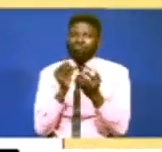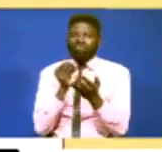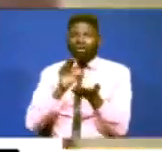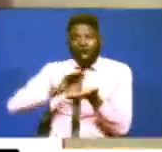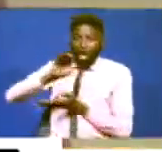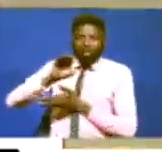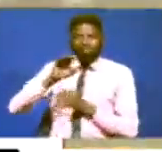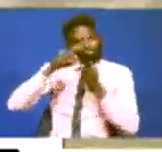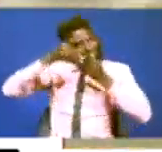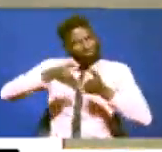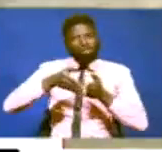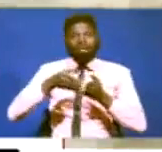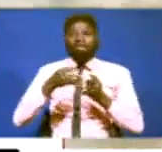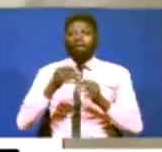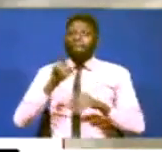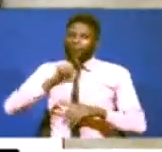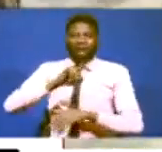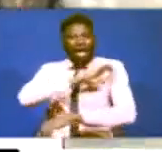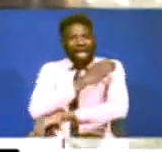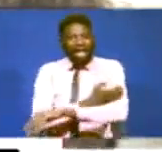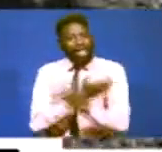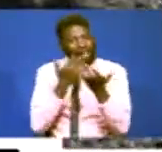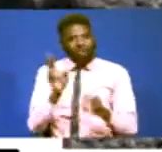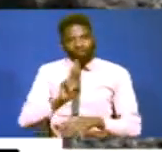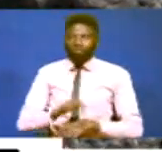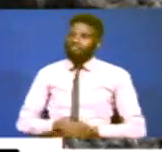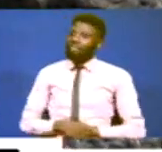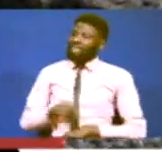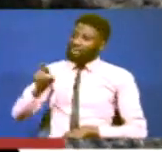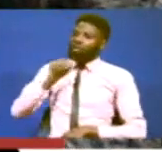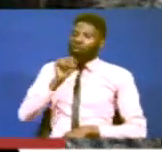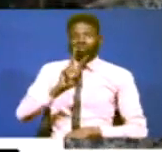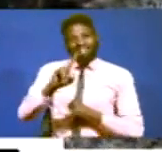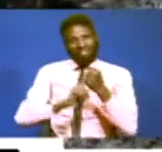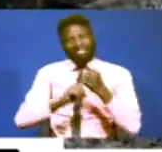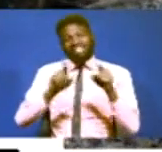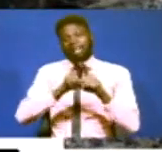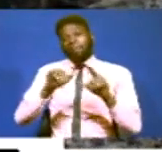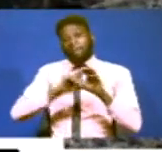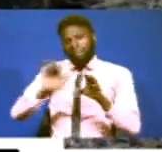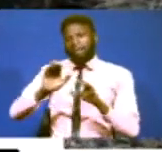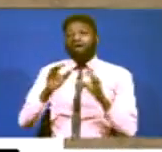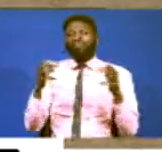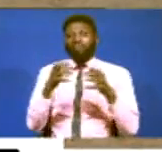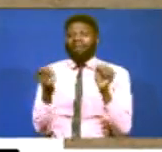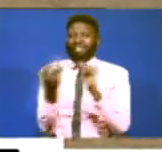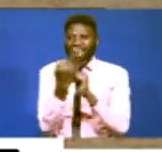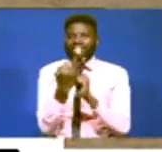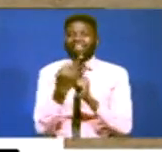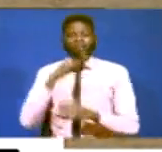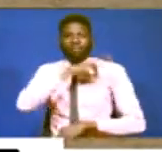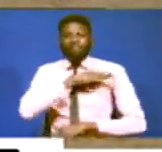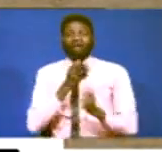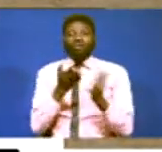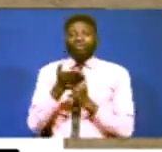The 26-year-old and his 13 other colleagues earn a living by diving at this tourist attraction site, and their